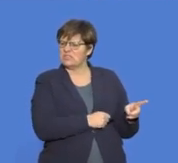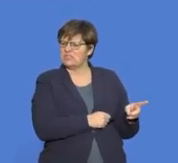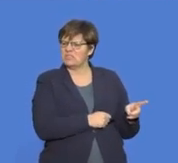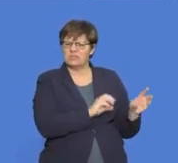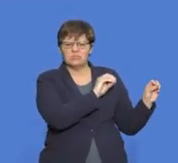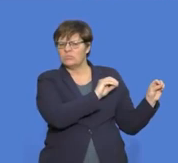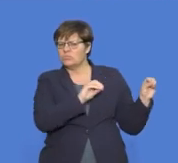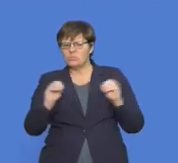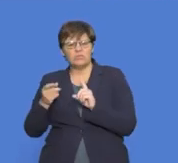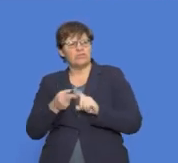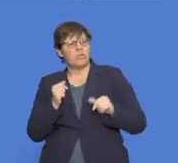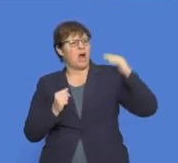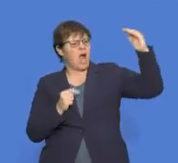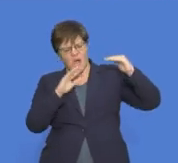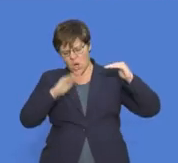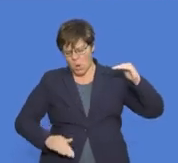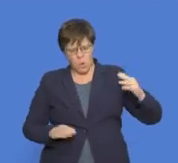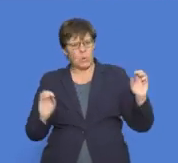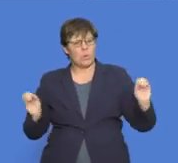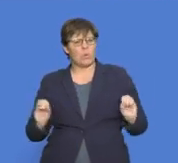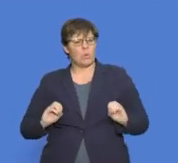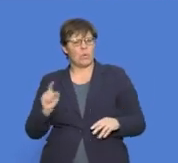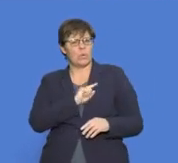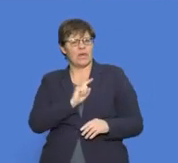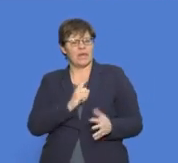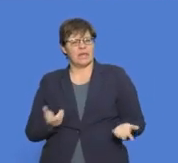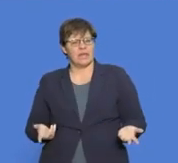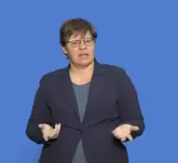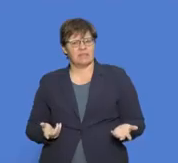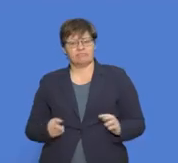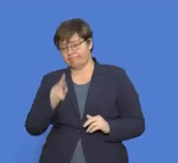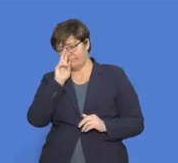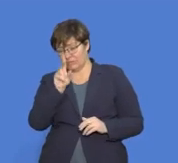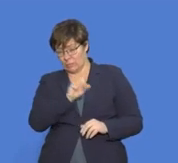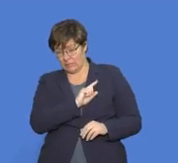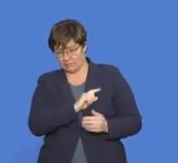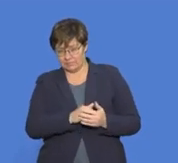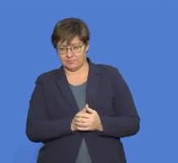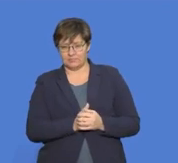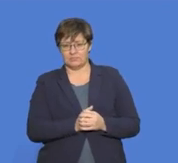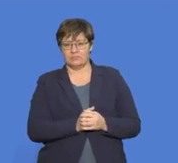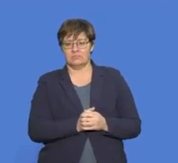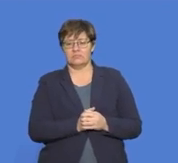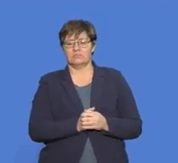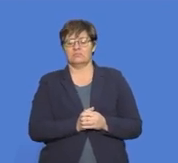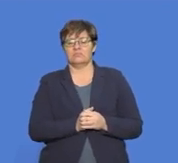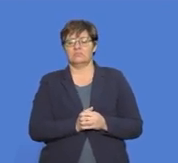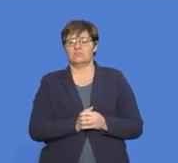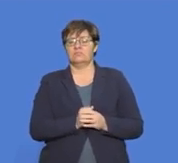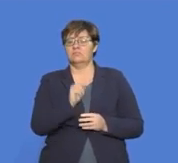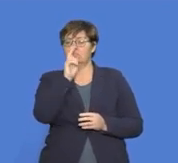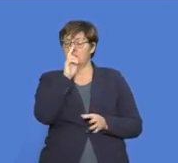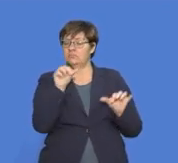a high concentration to a low concentration? Let's see why. If you look at the size, and